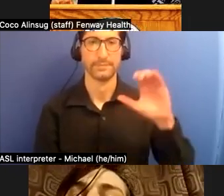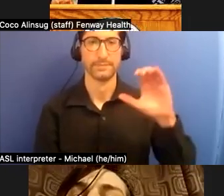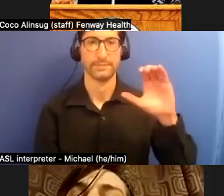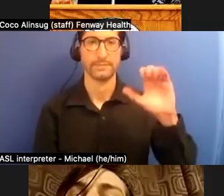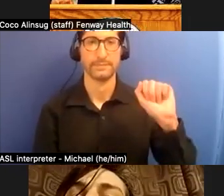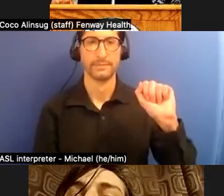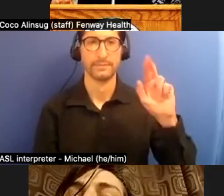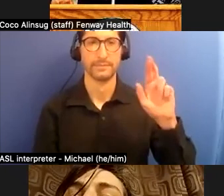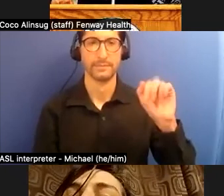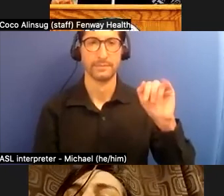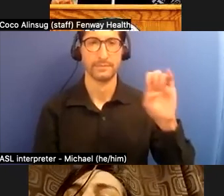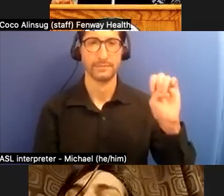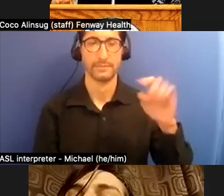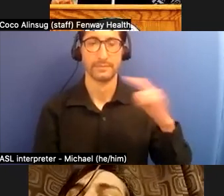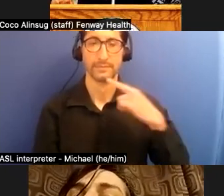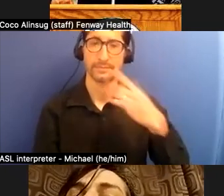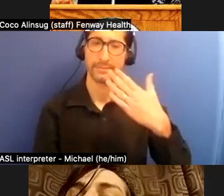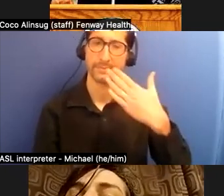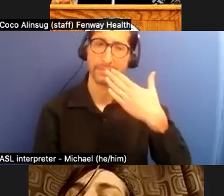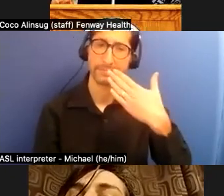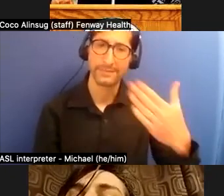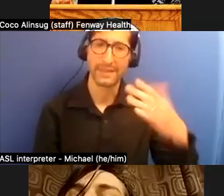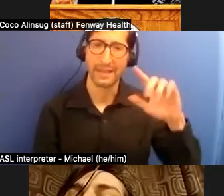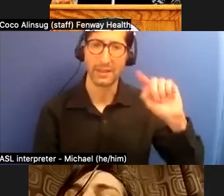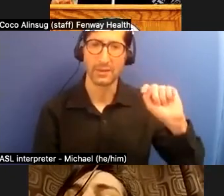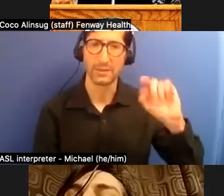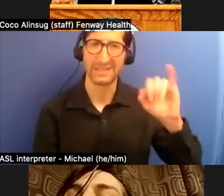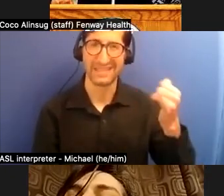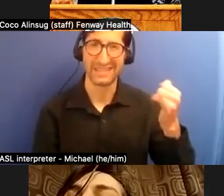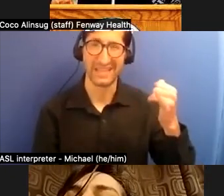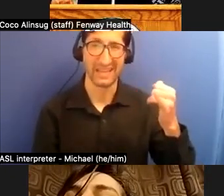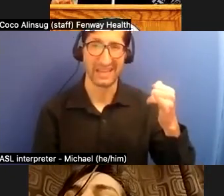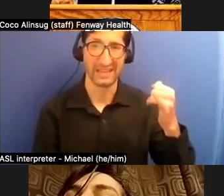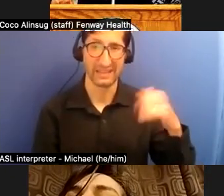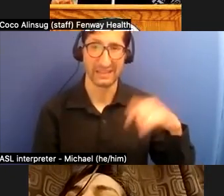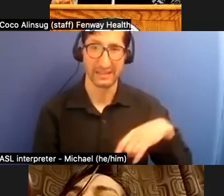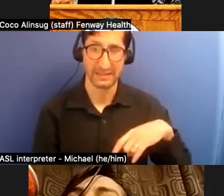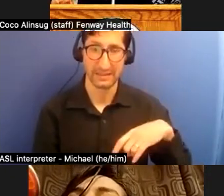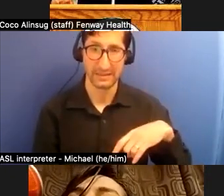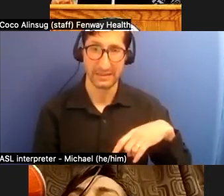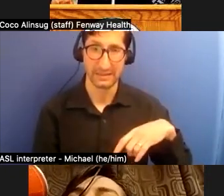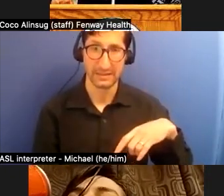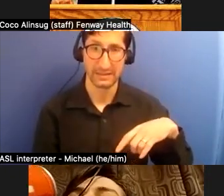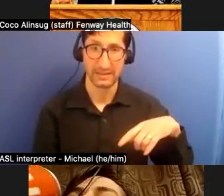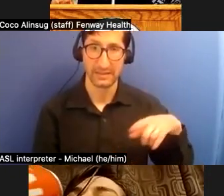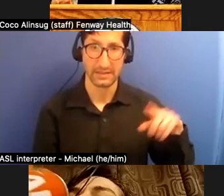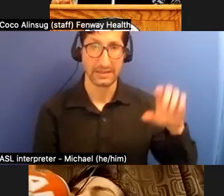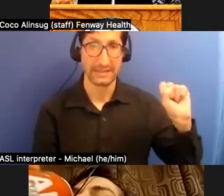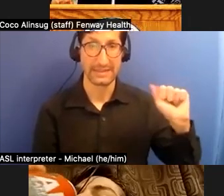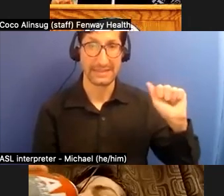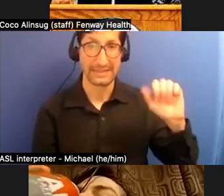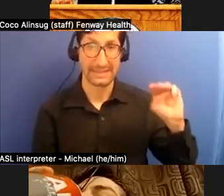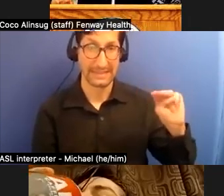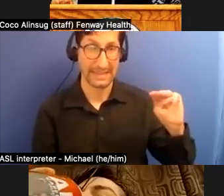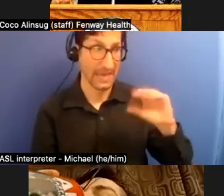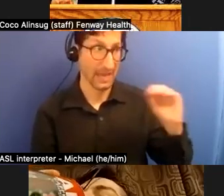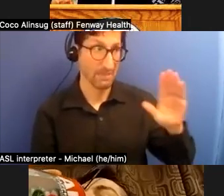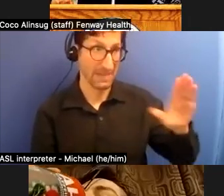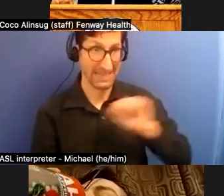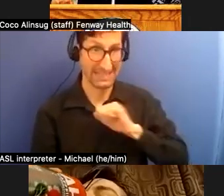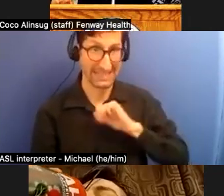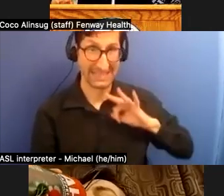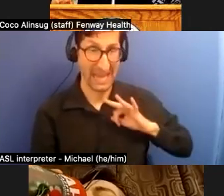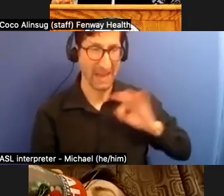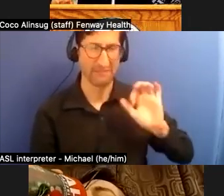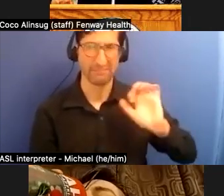I can truly say it's a beautiful community that Sam and his staff and the folks who use the space have